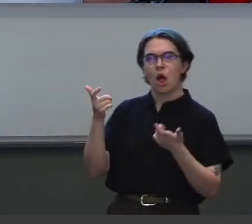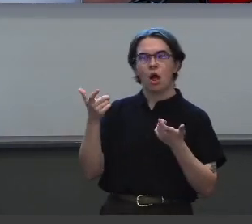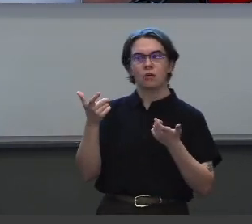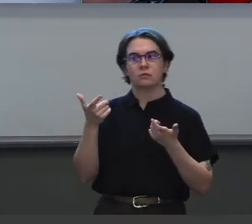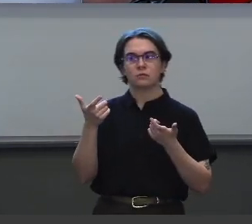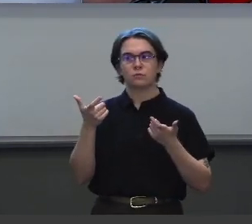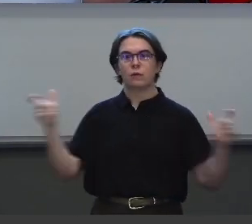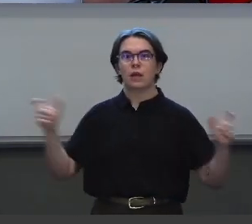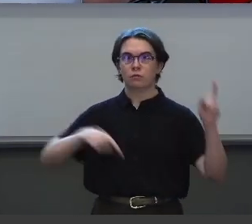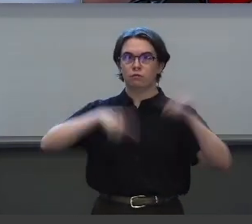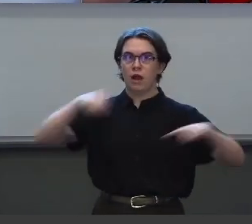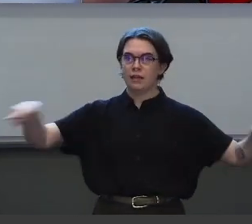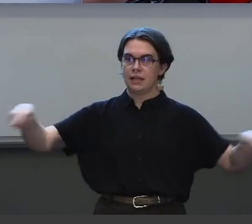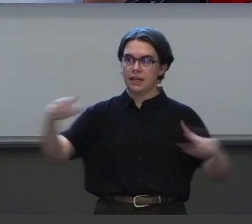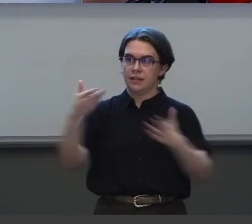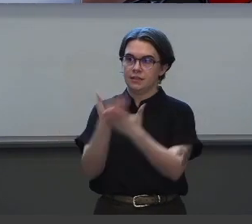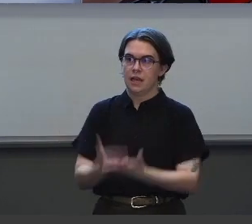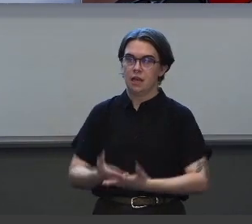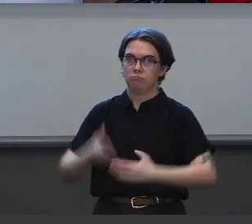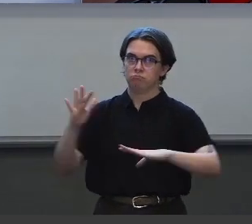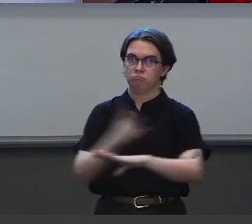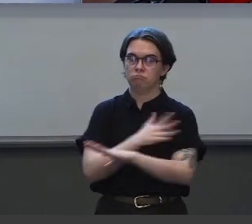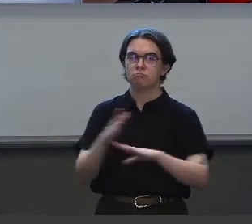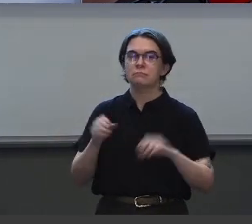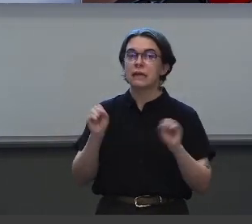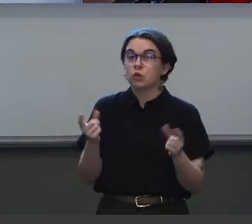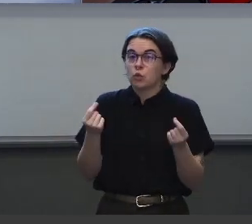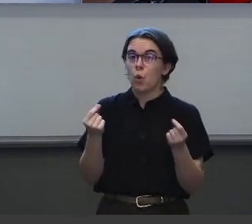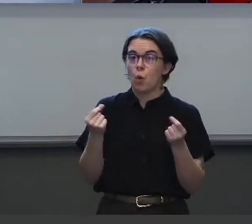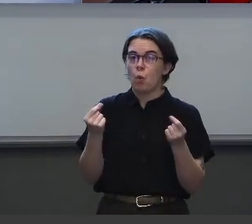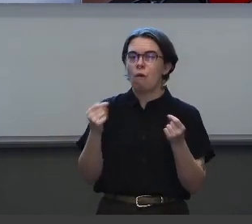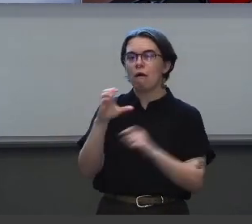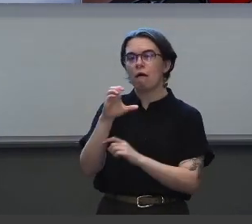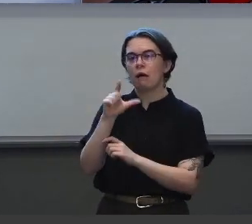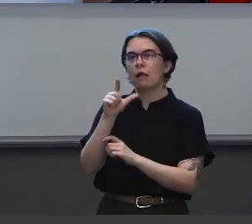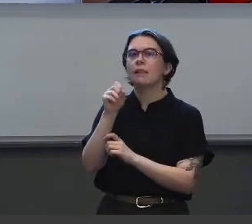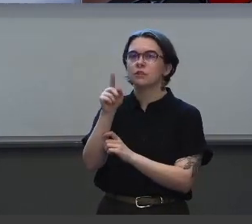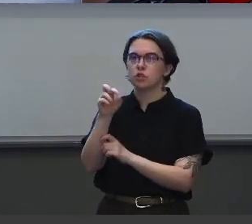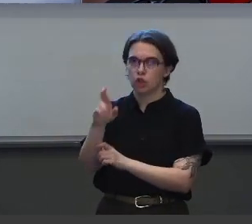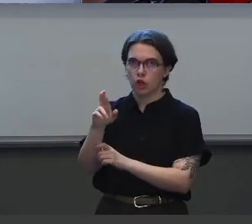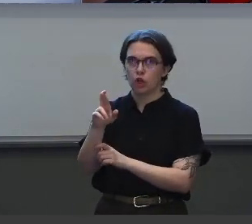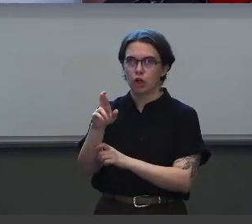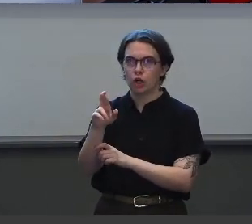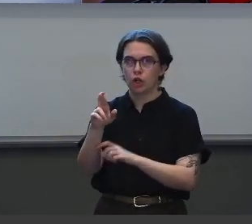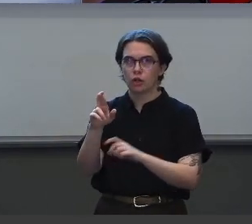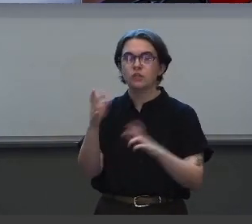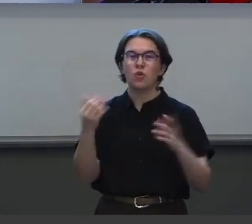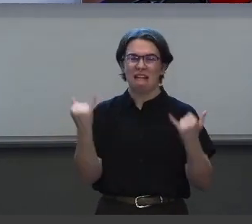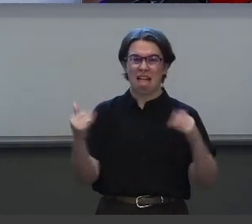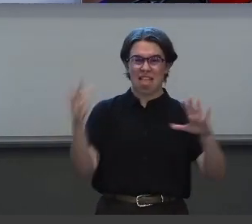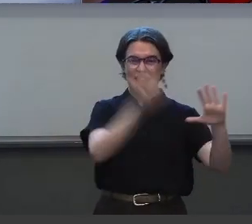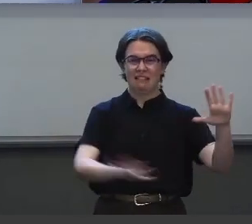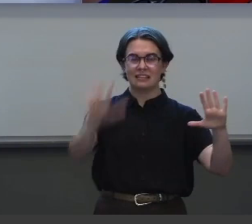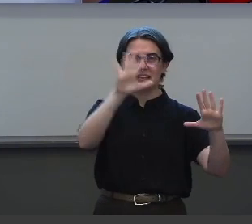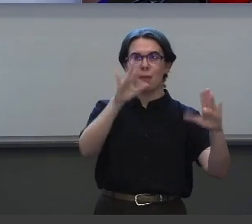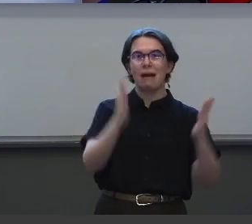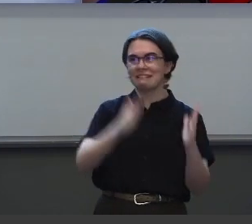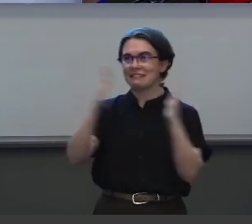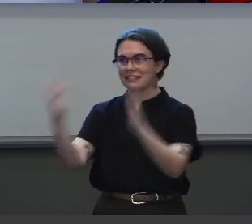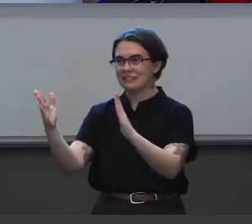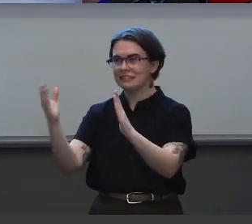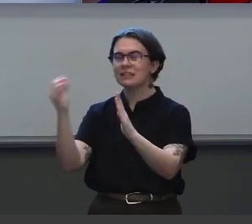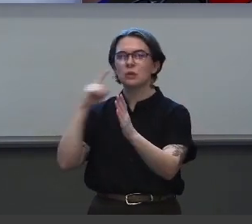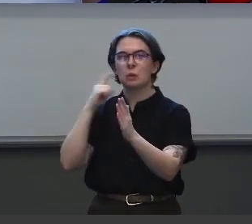you see here, what we can do is cluster it into separate subgroups where the individuals in each of these groups are